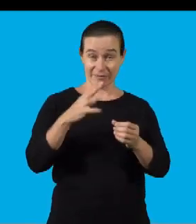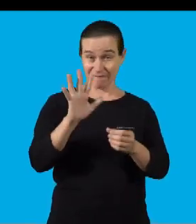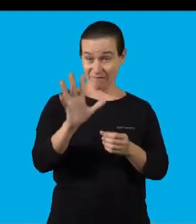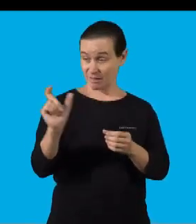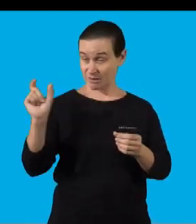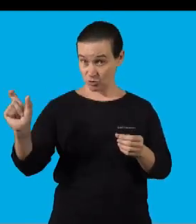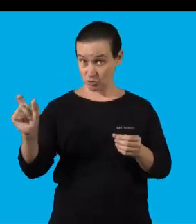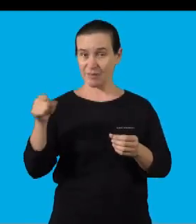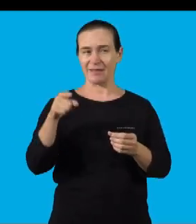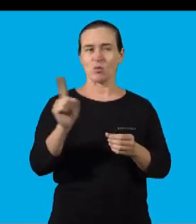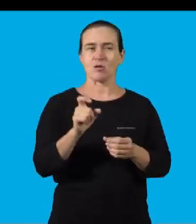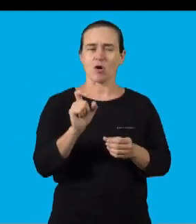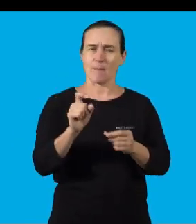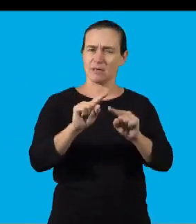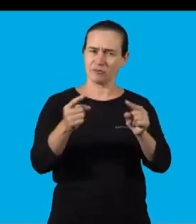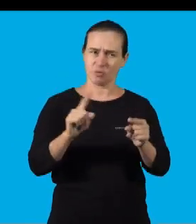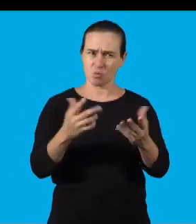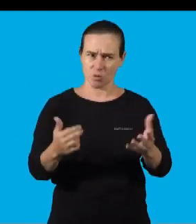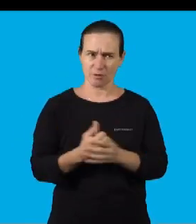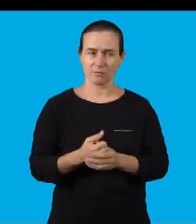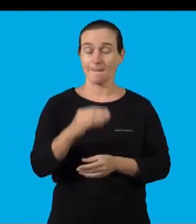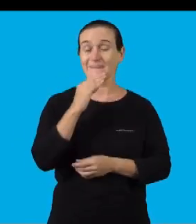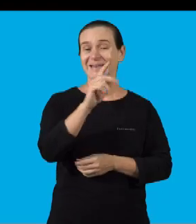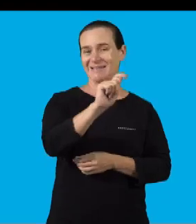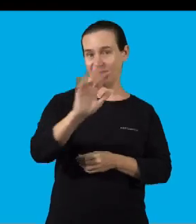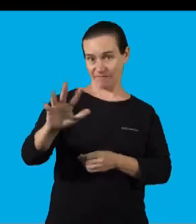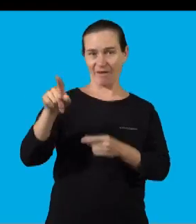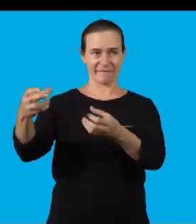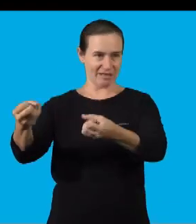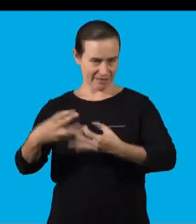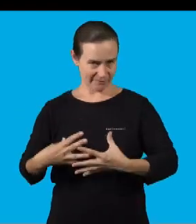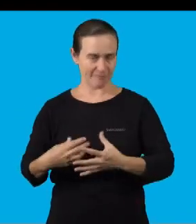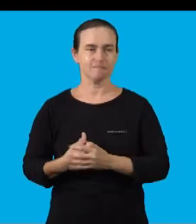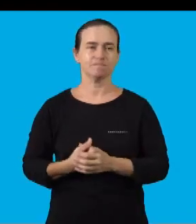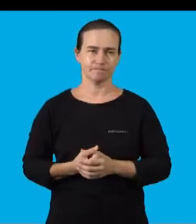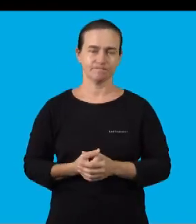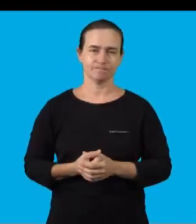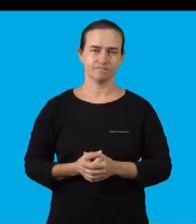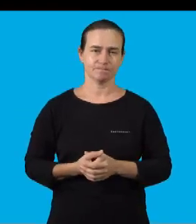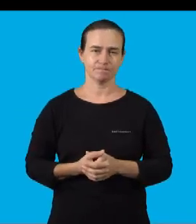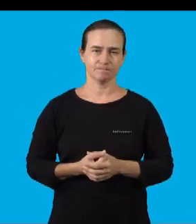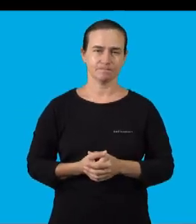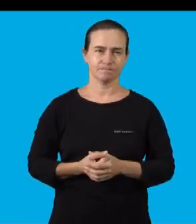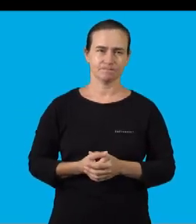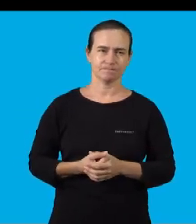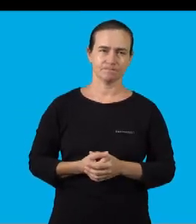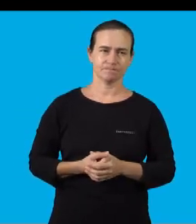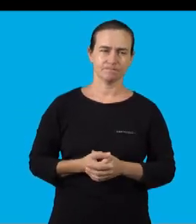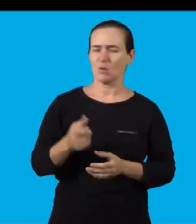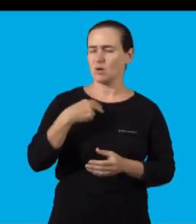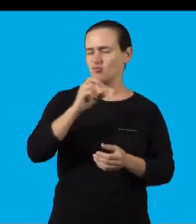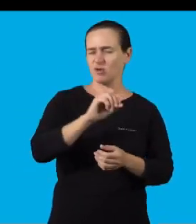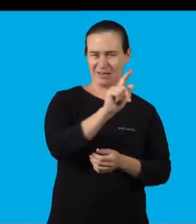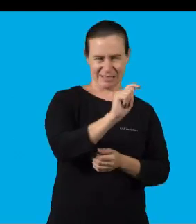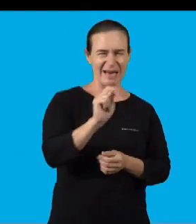and the common difference. So that means we have been given term 5. And as we know, or maybe let's start